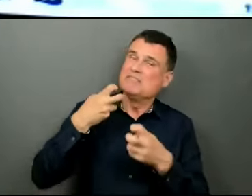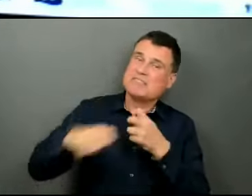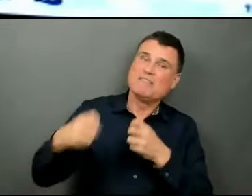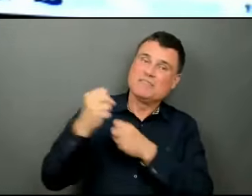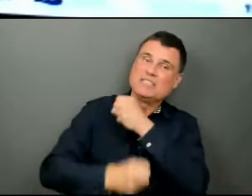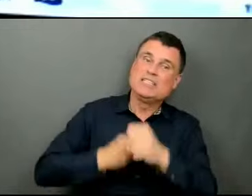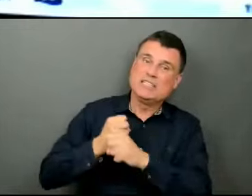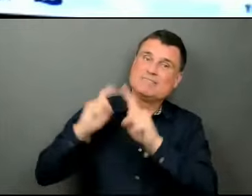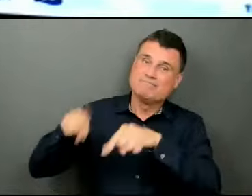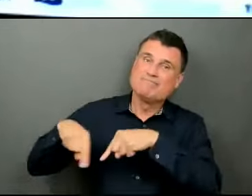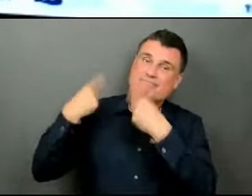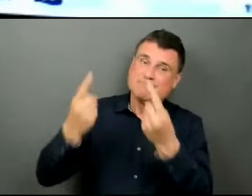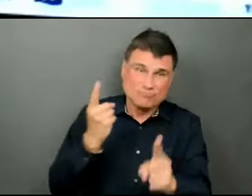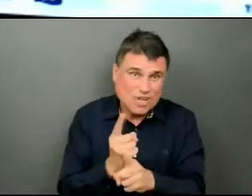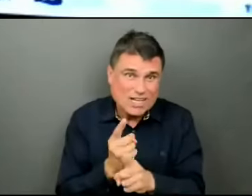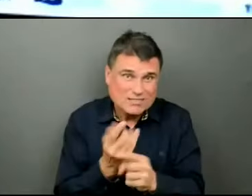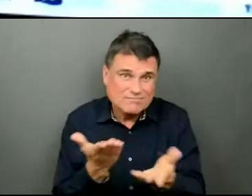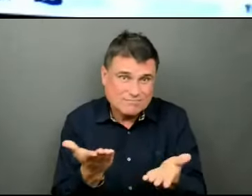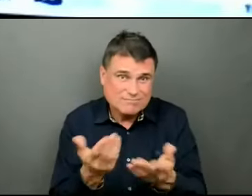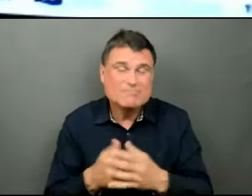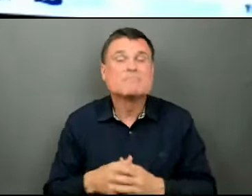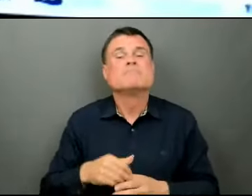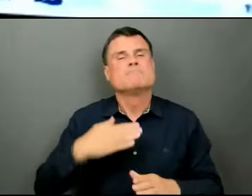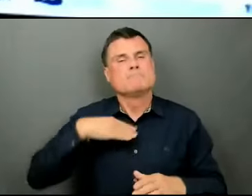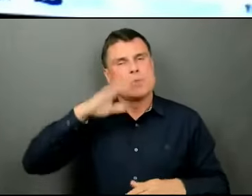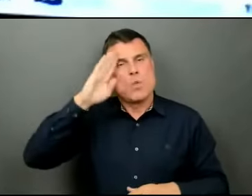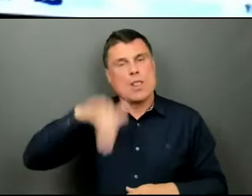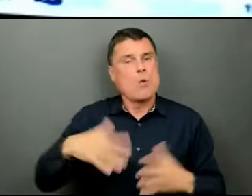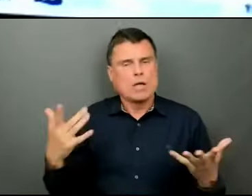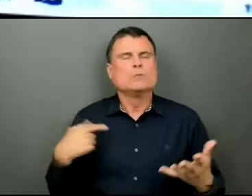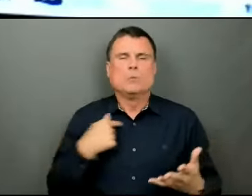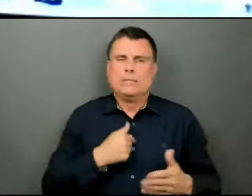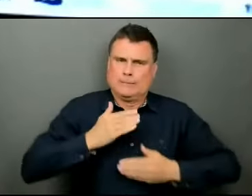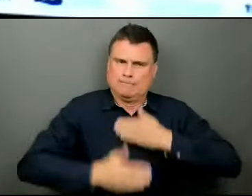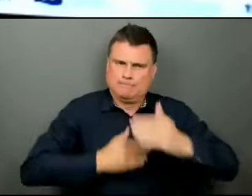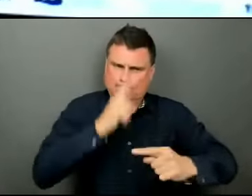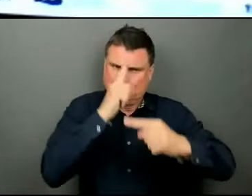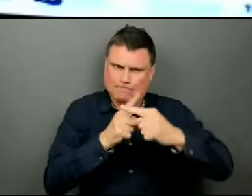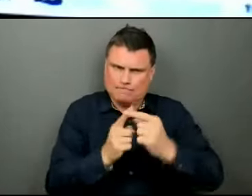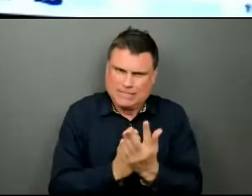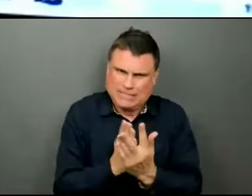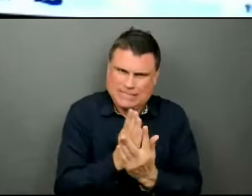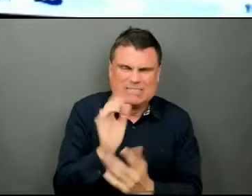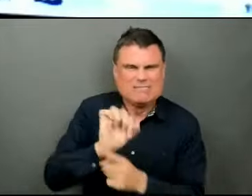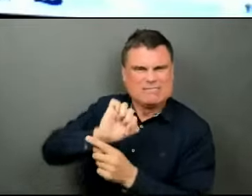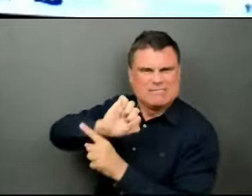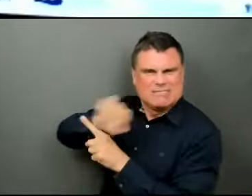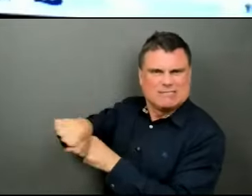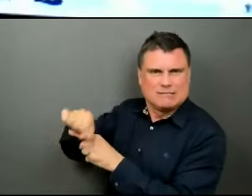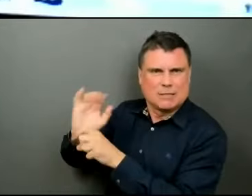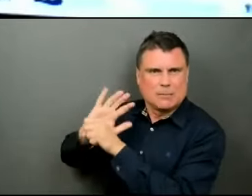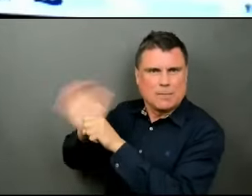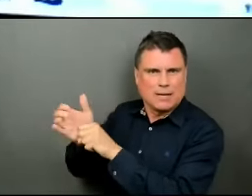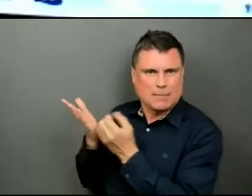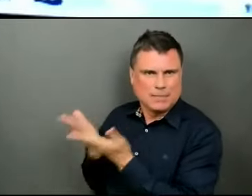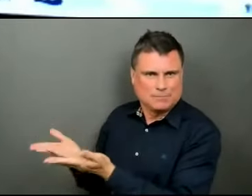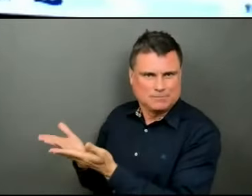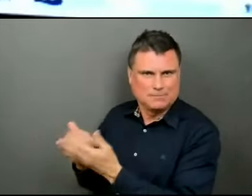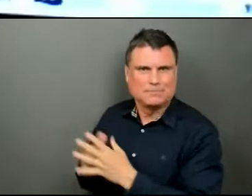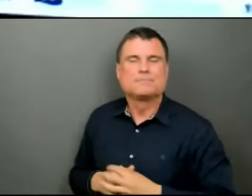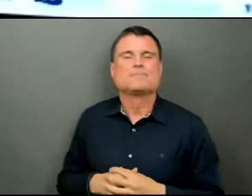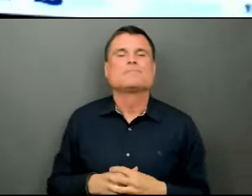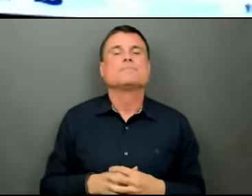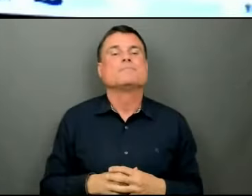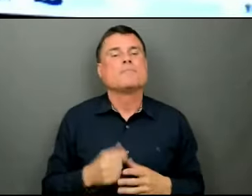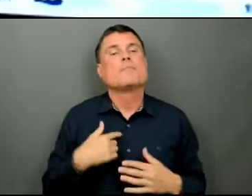it, but we will get out of this pandemic. And when we do that, we all know that we have lessons to be